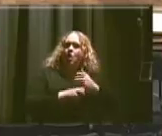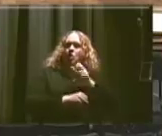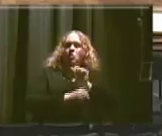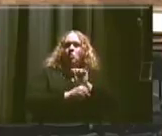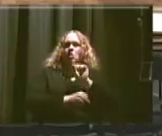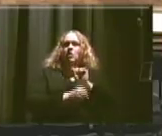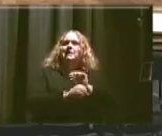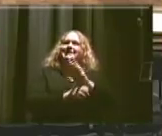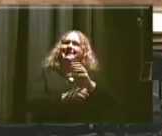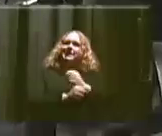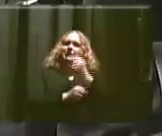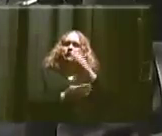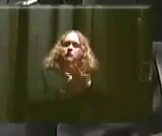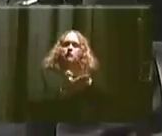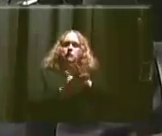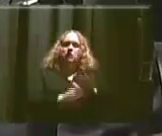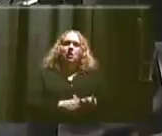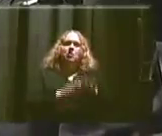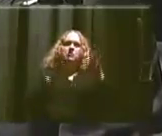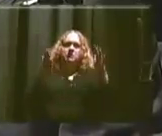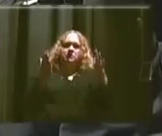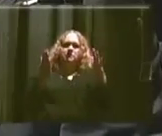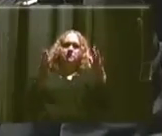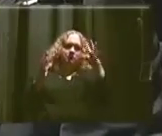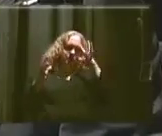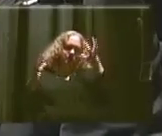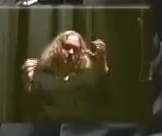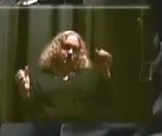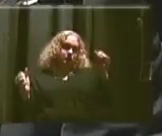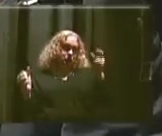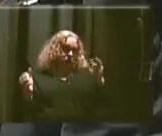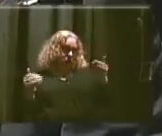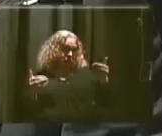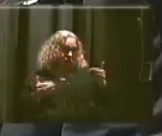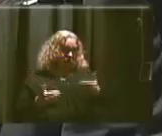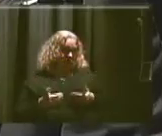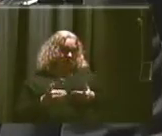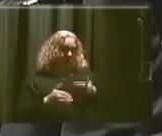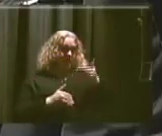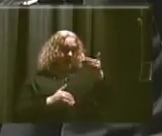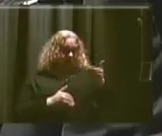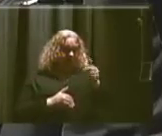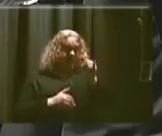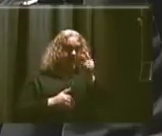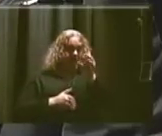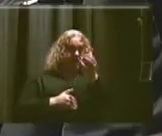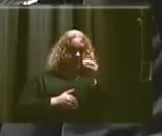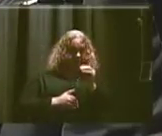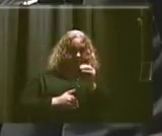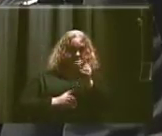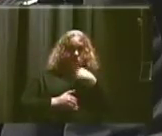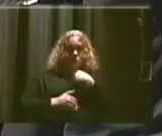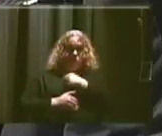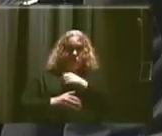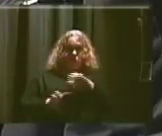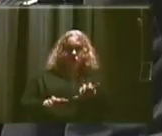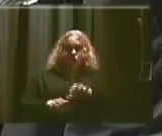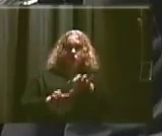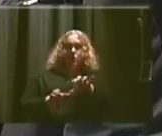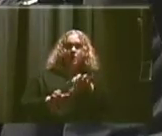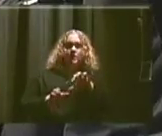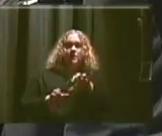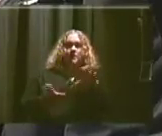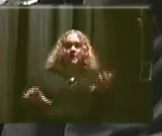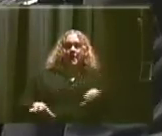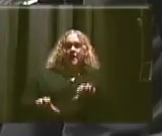open. Dr. Hargens, would you introduce the next item as well? We're moving into the